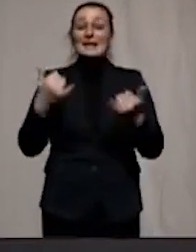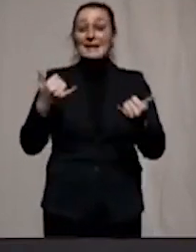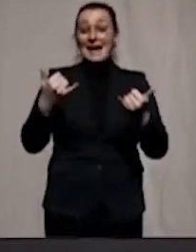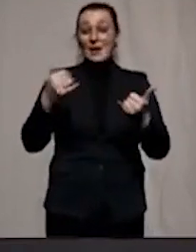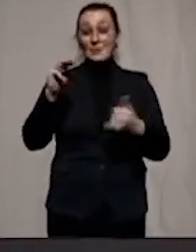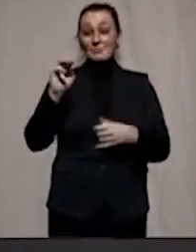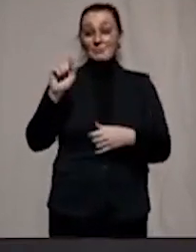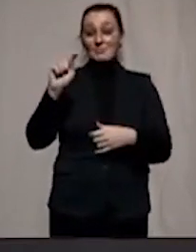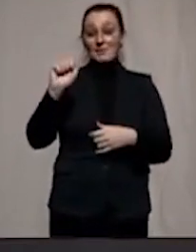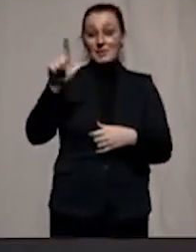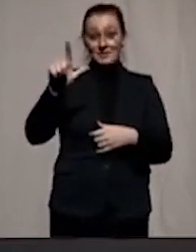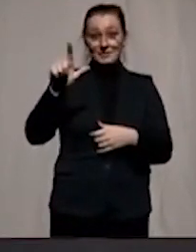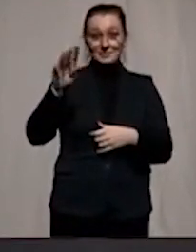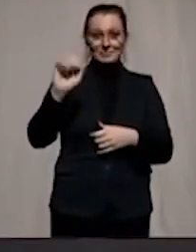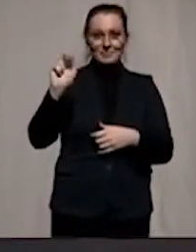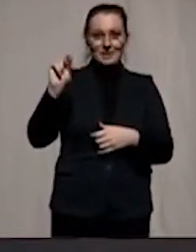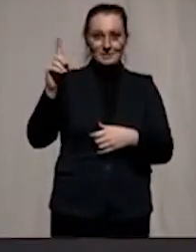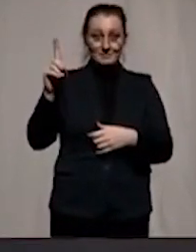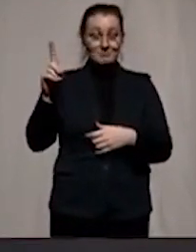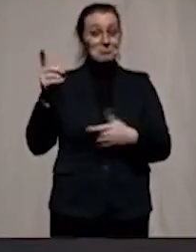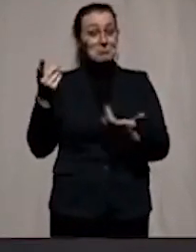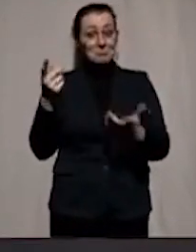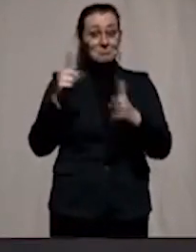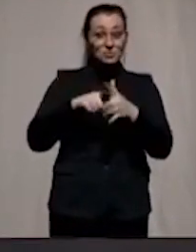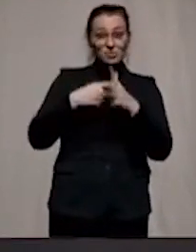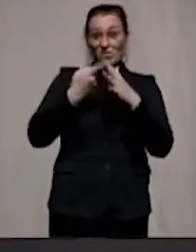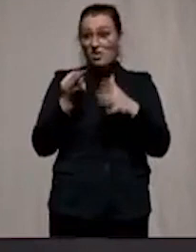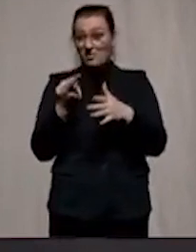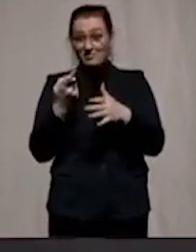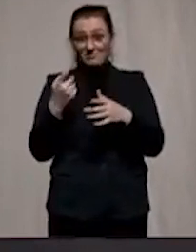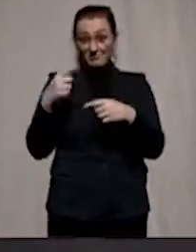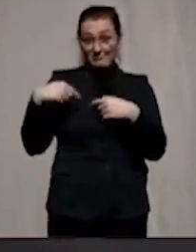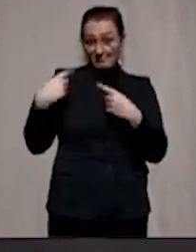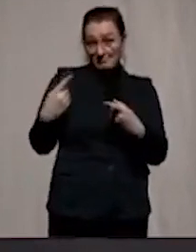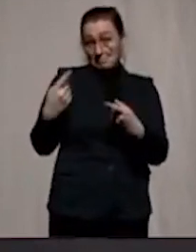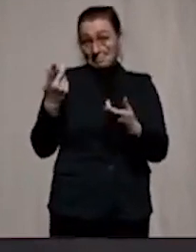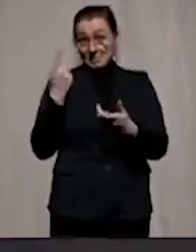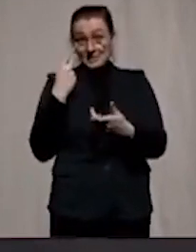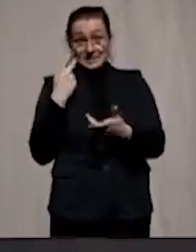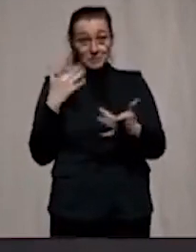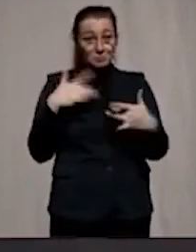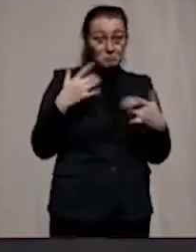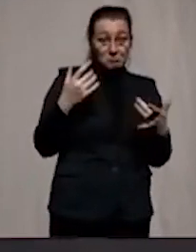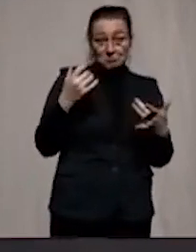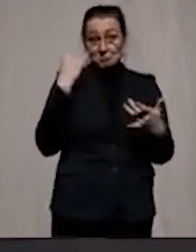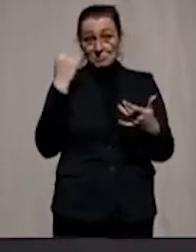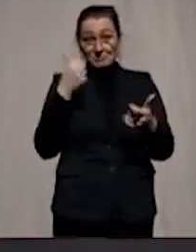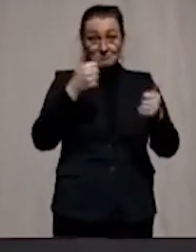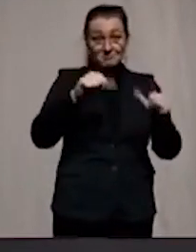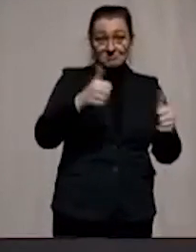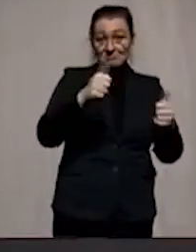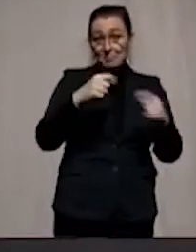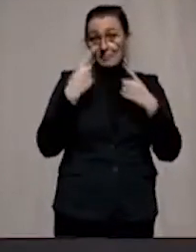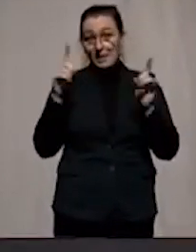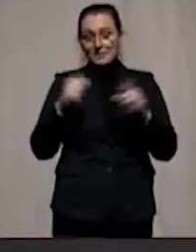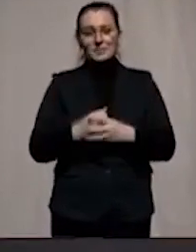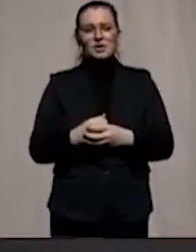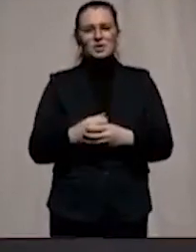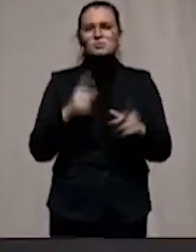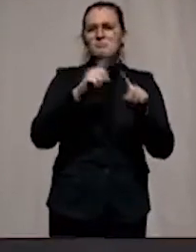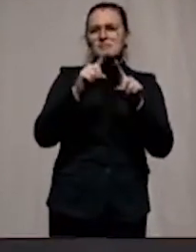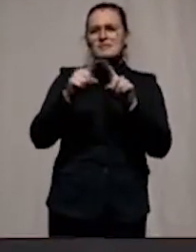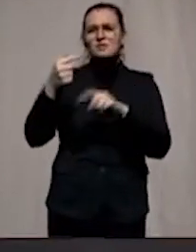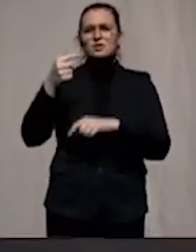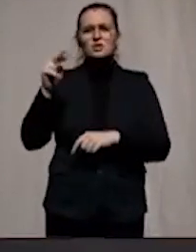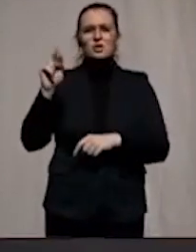so I'm hoping to see where that goes. But if that goes to show that I transverse a lot of different genres. So I look more